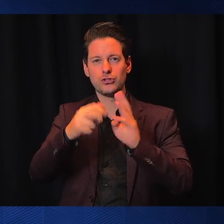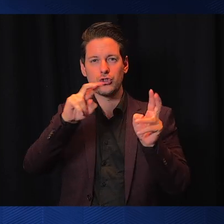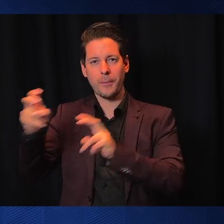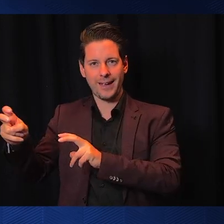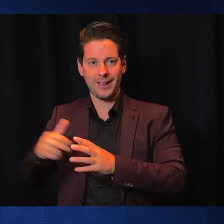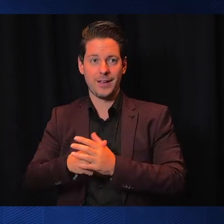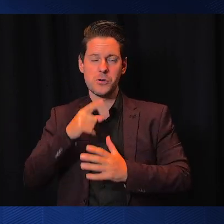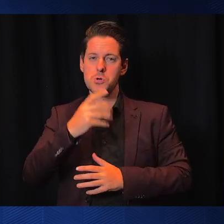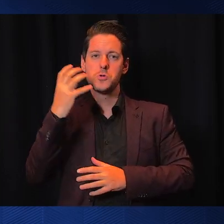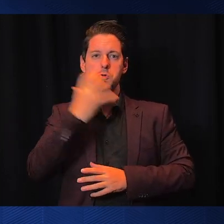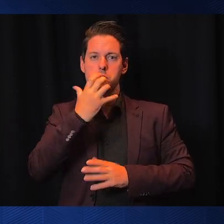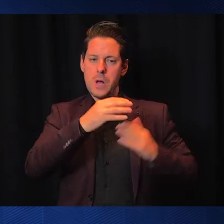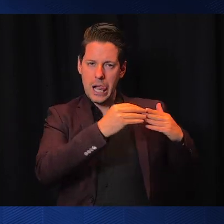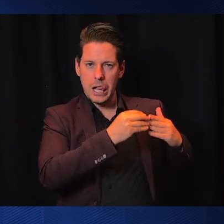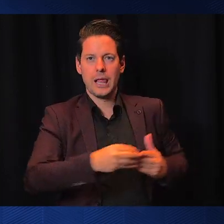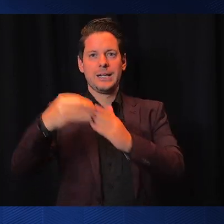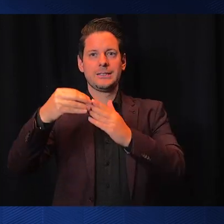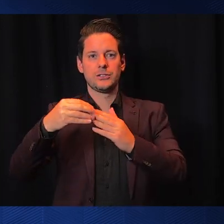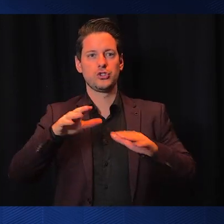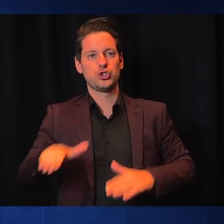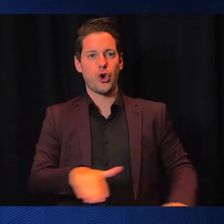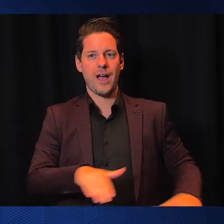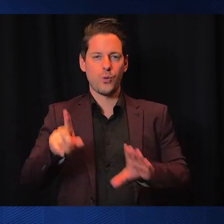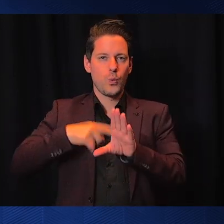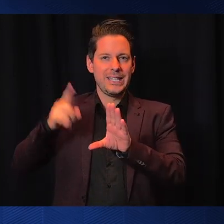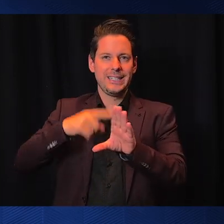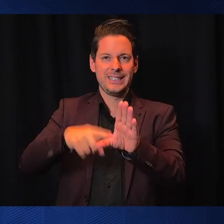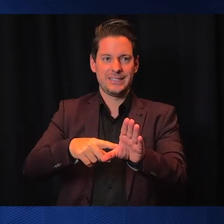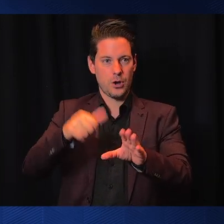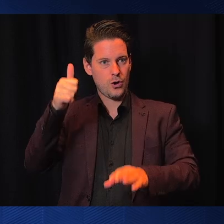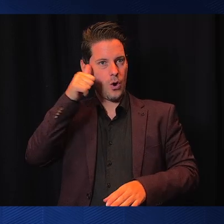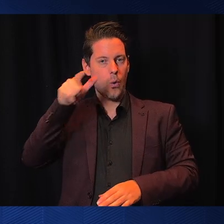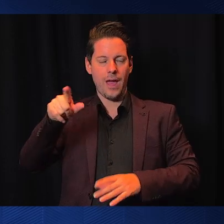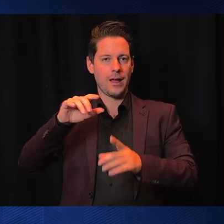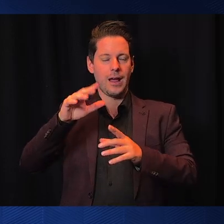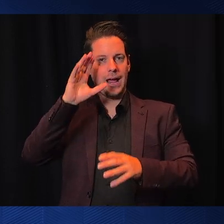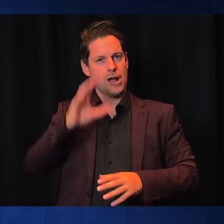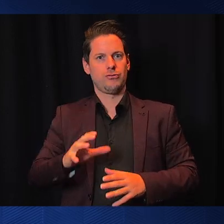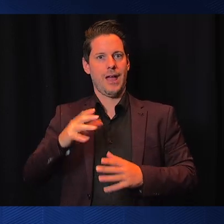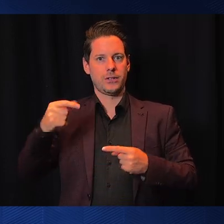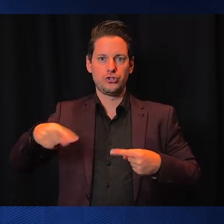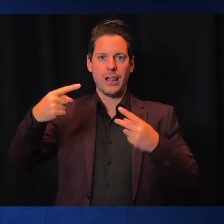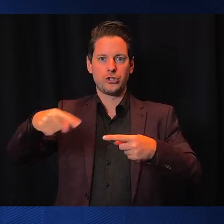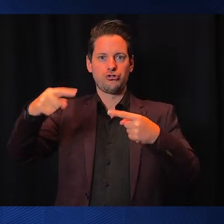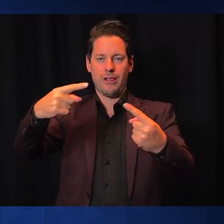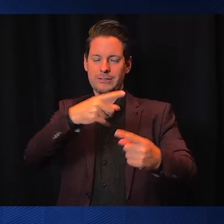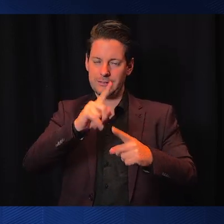a fierce leader in Tonga over the last couple of years with all the challenges that they've had in that country context. So it's such a pleasure to have you,